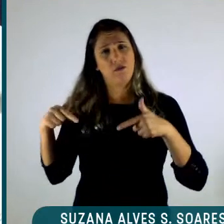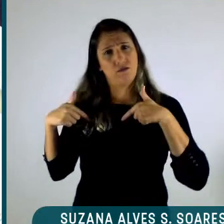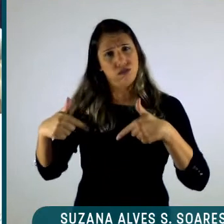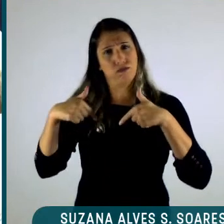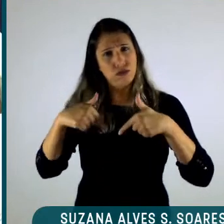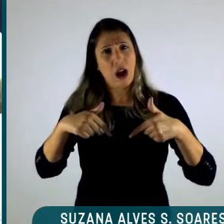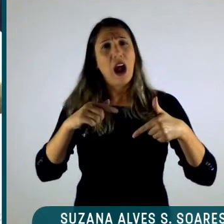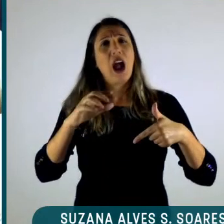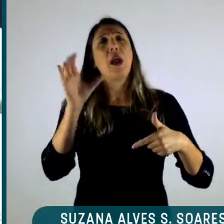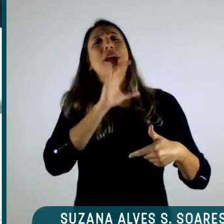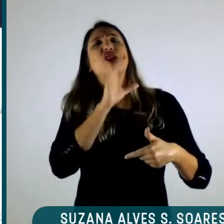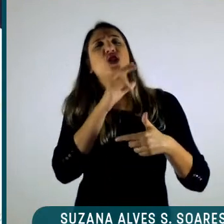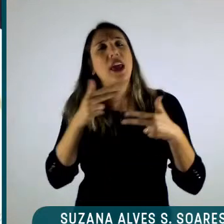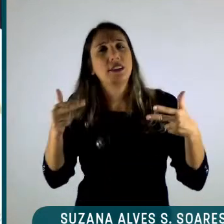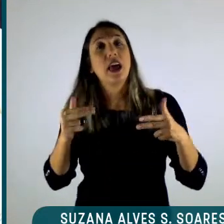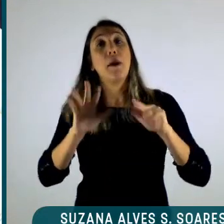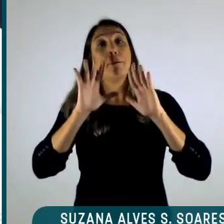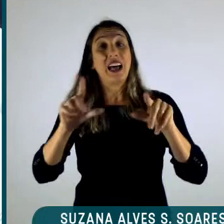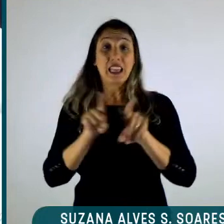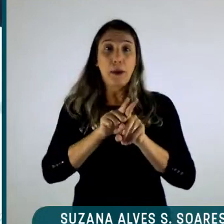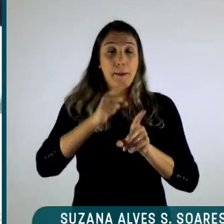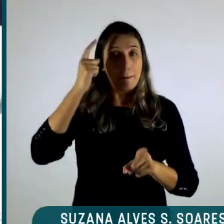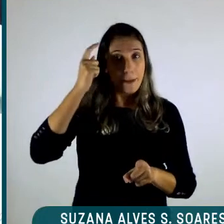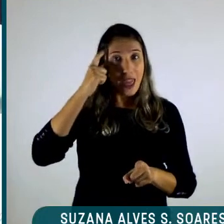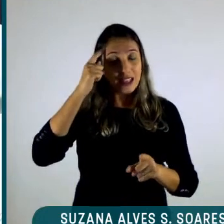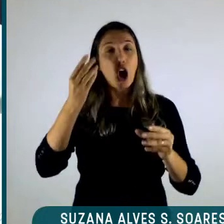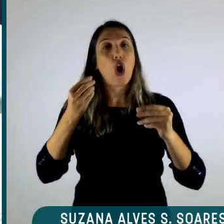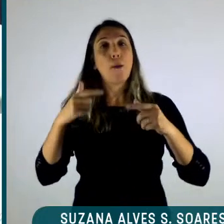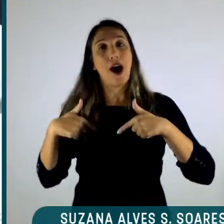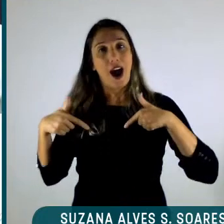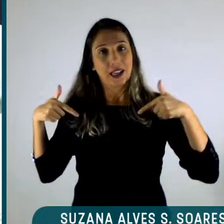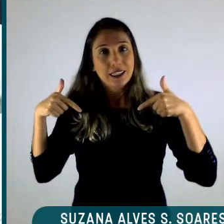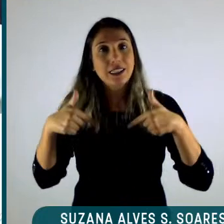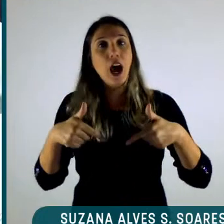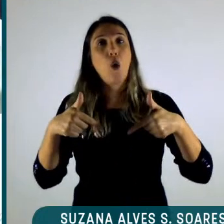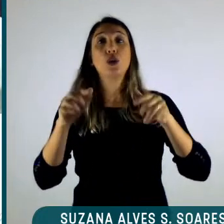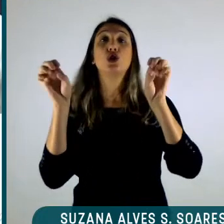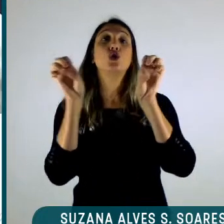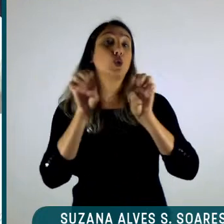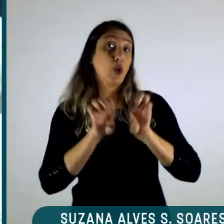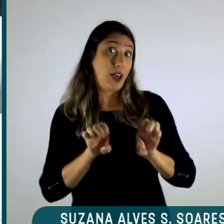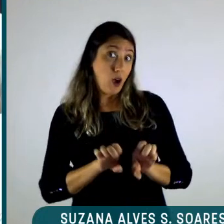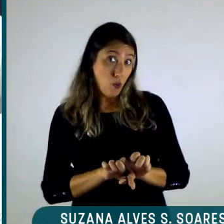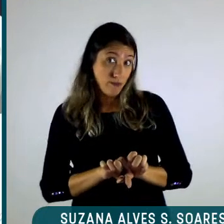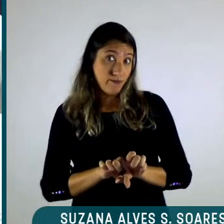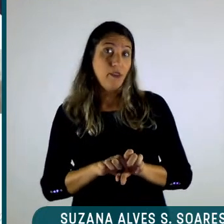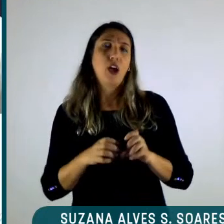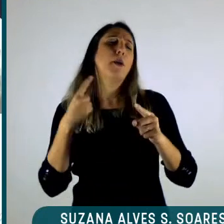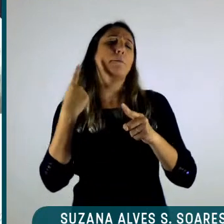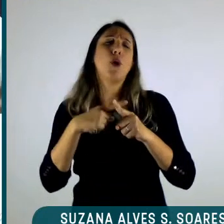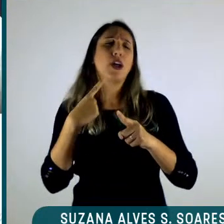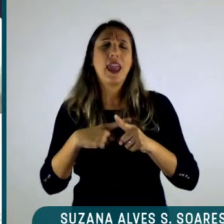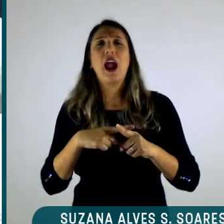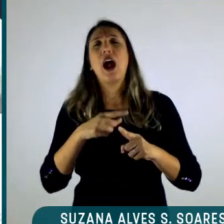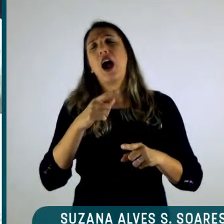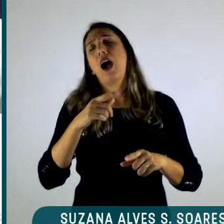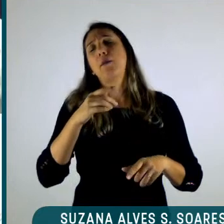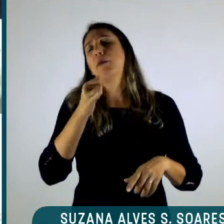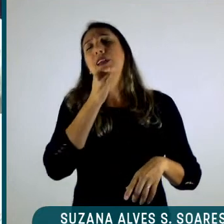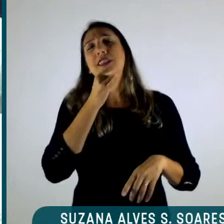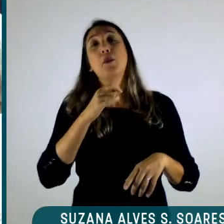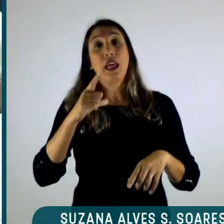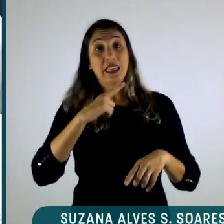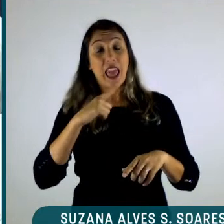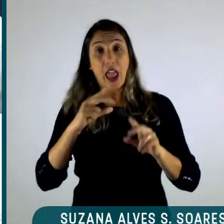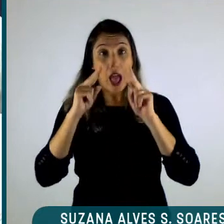time, have those emergency actions and think about the actions which are structuring? Because